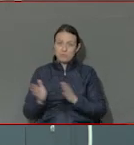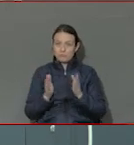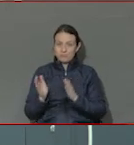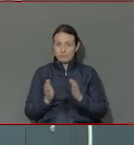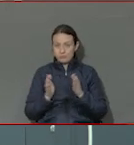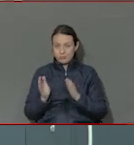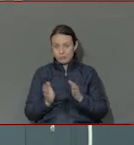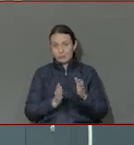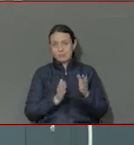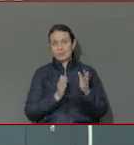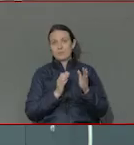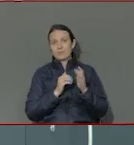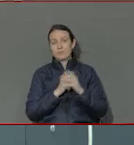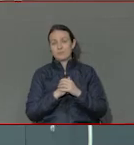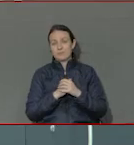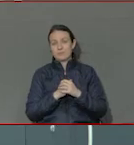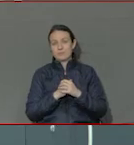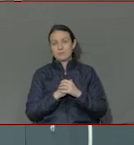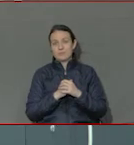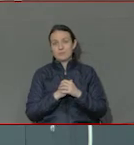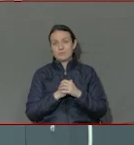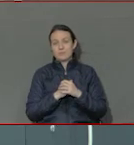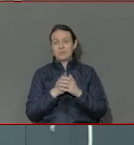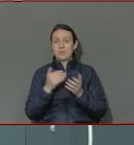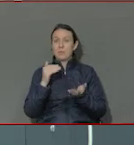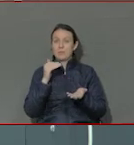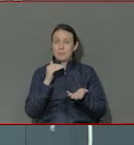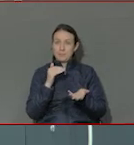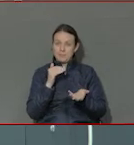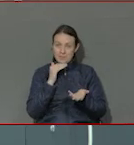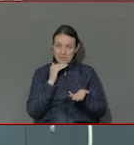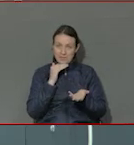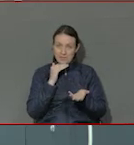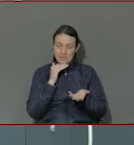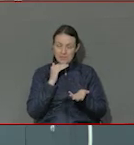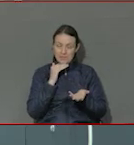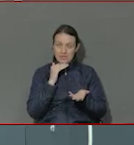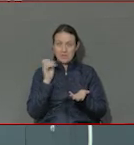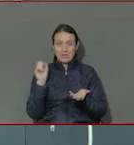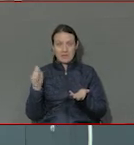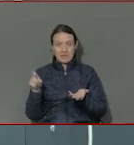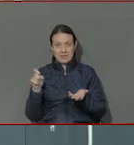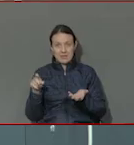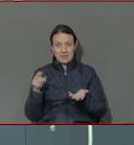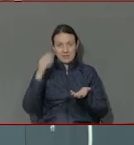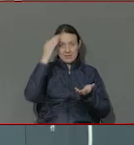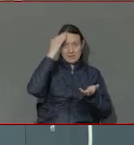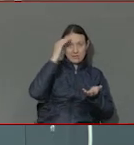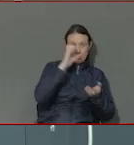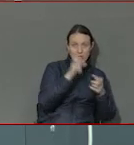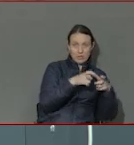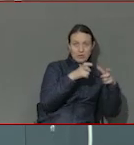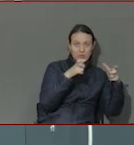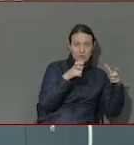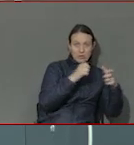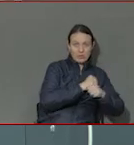processed in large amounts. So that is why the larger the cranial volume, the